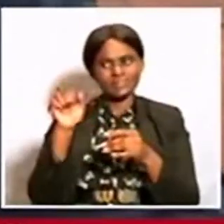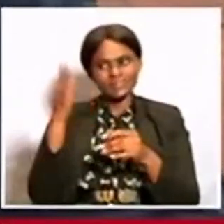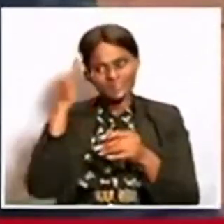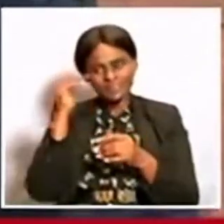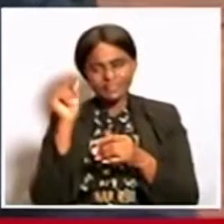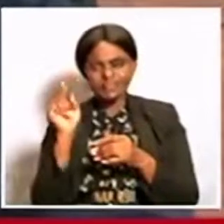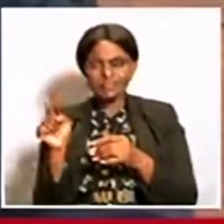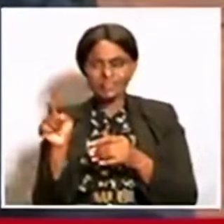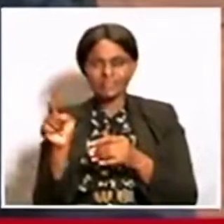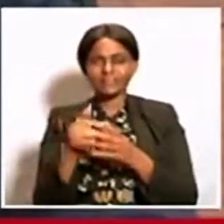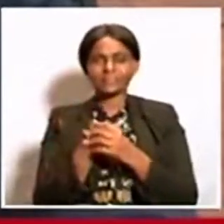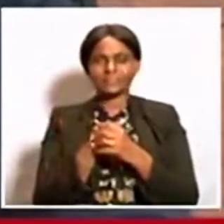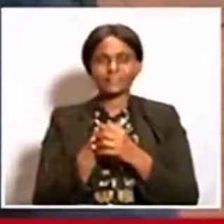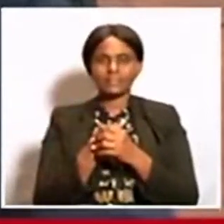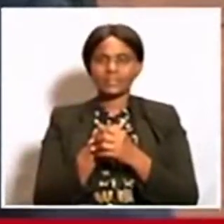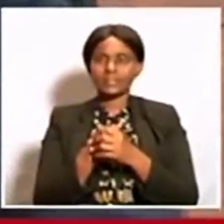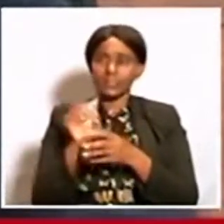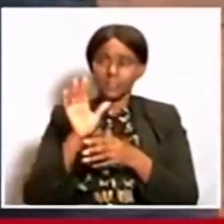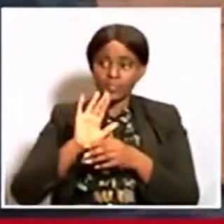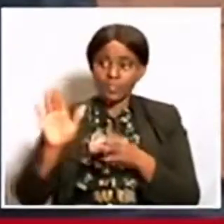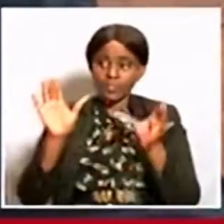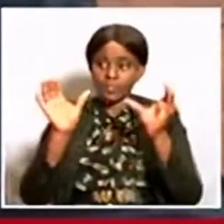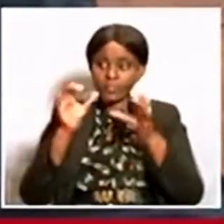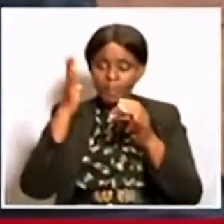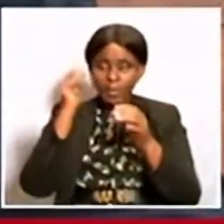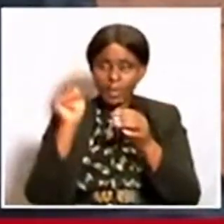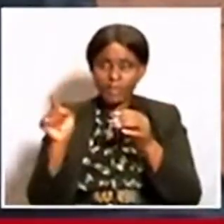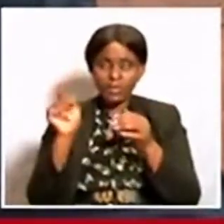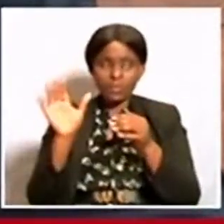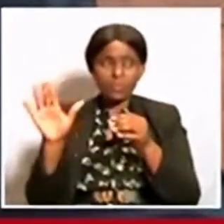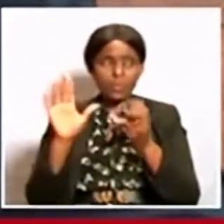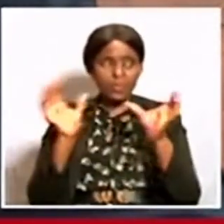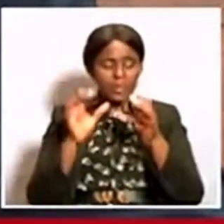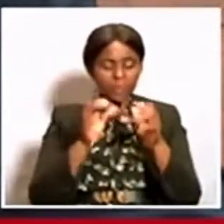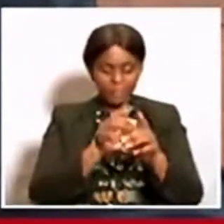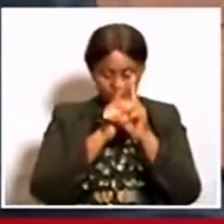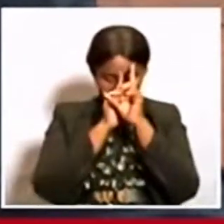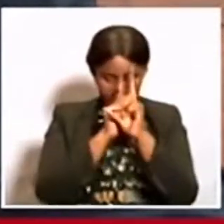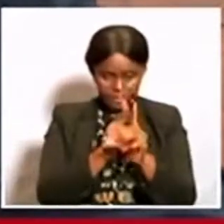why did your council decide